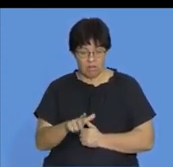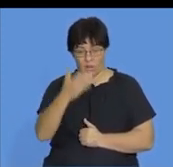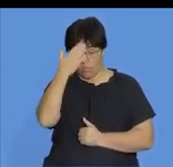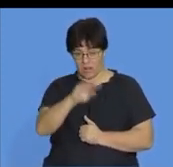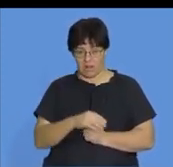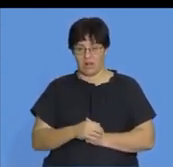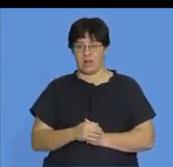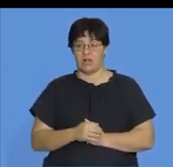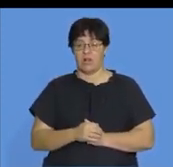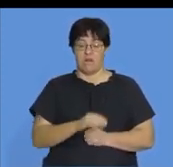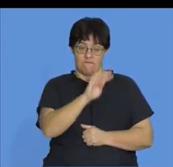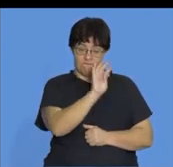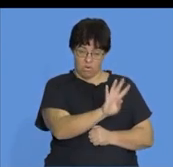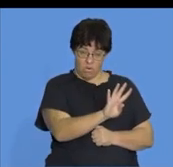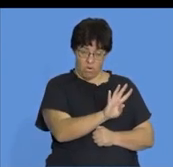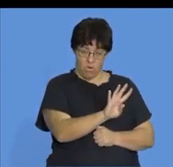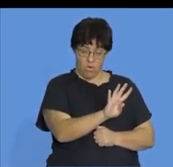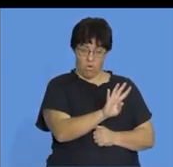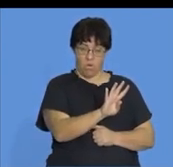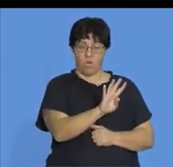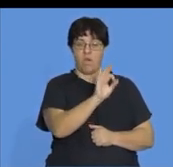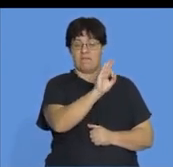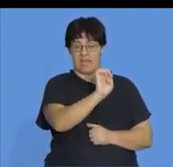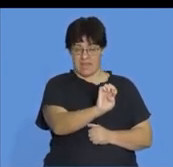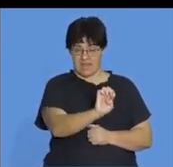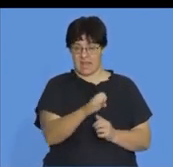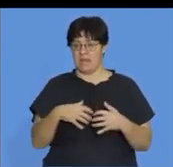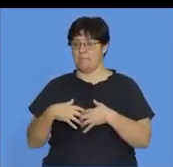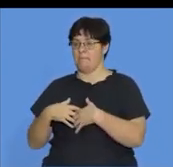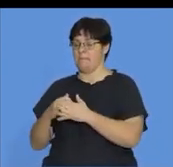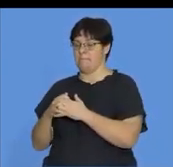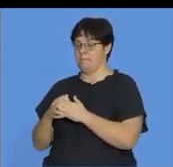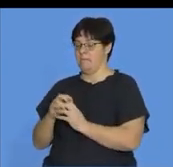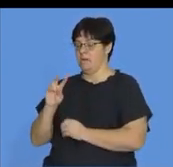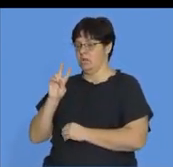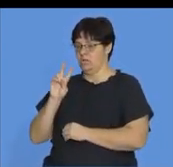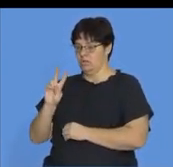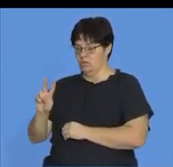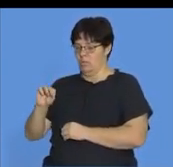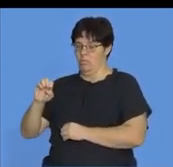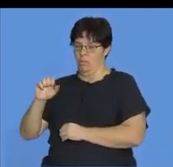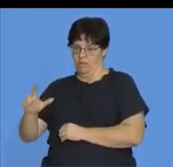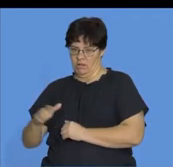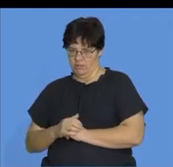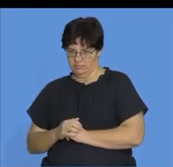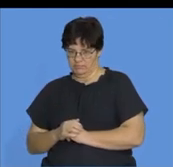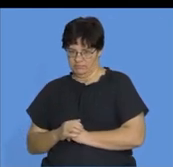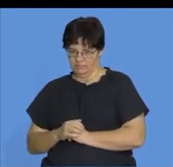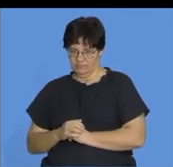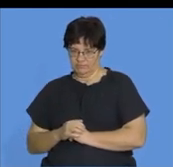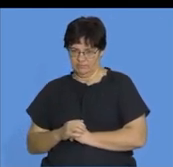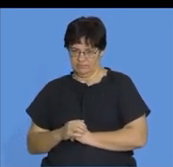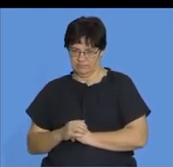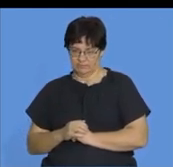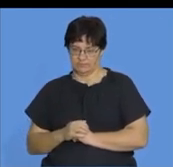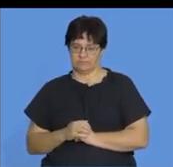moles, we know that 4 of iron forms 2 moles of the iron